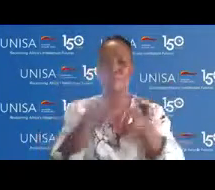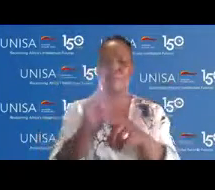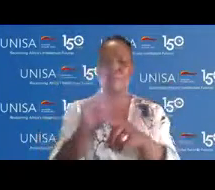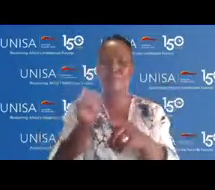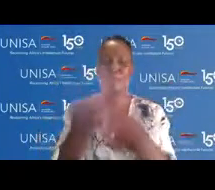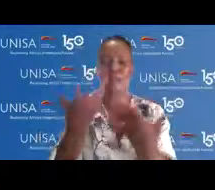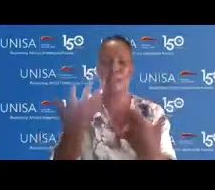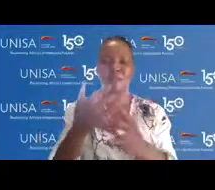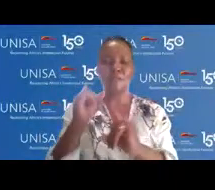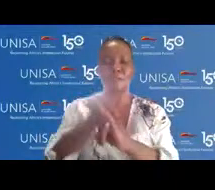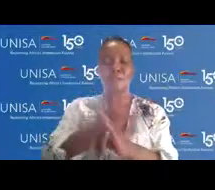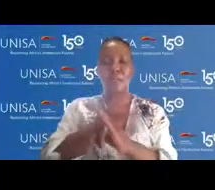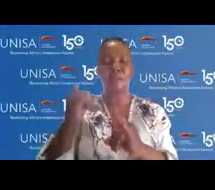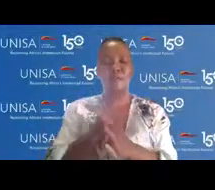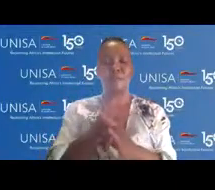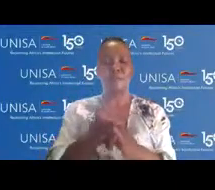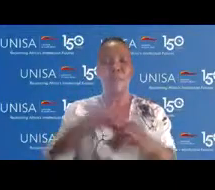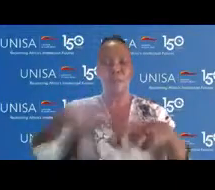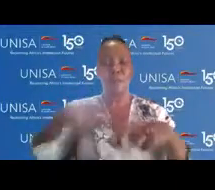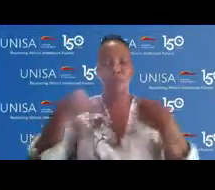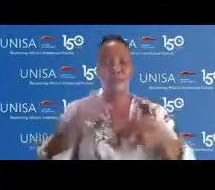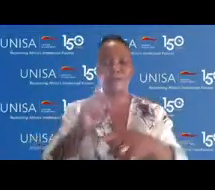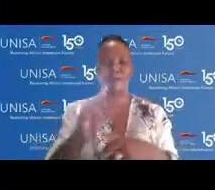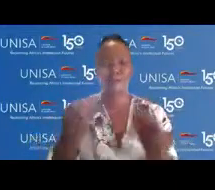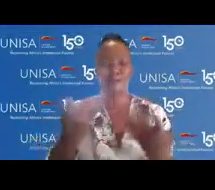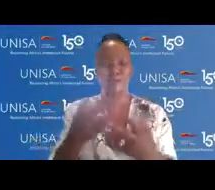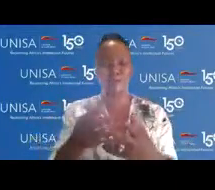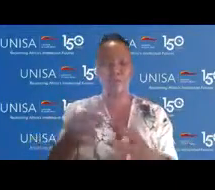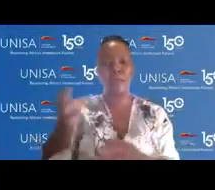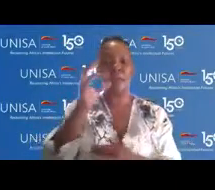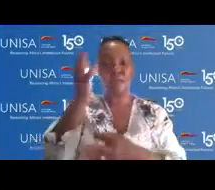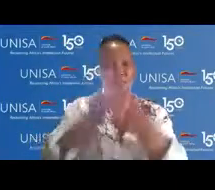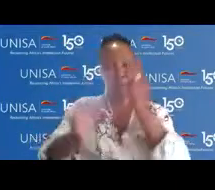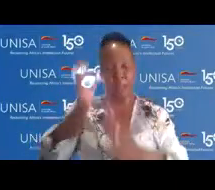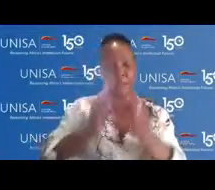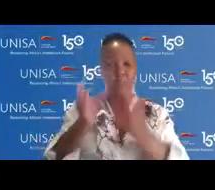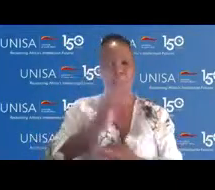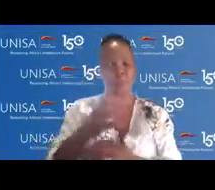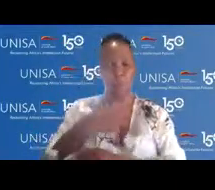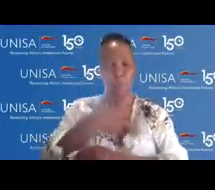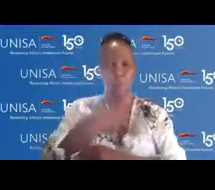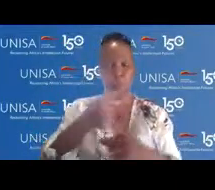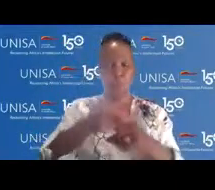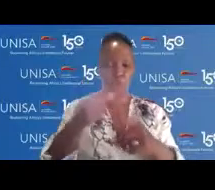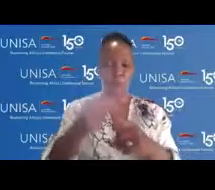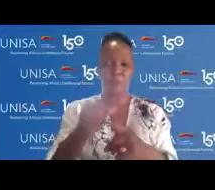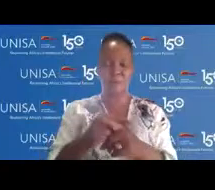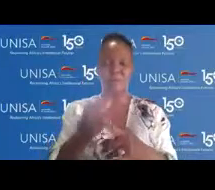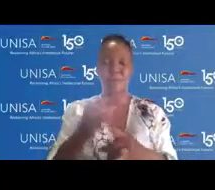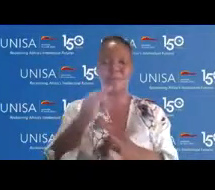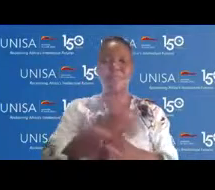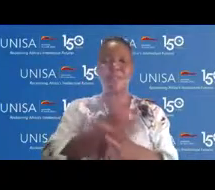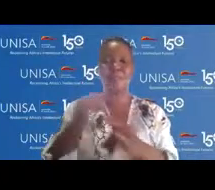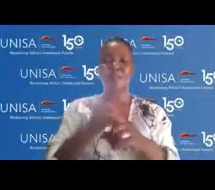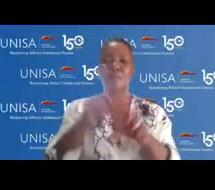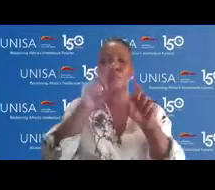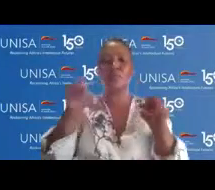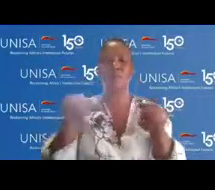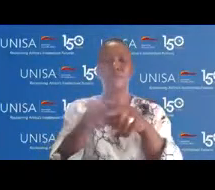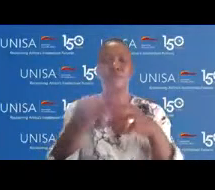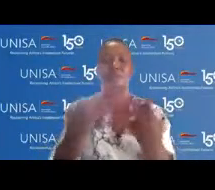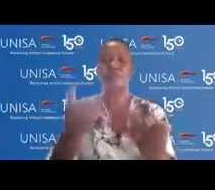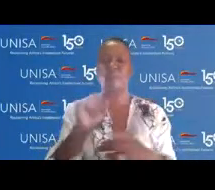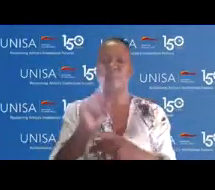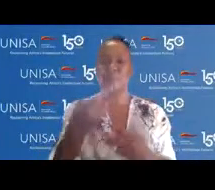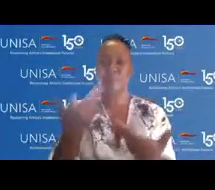is. But can you explain in your words, what is a chatbot? And let's have a quick peep. What are